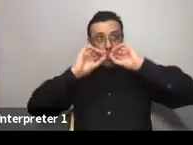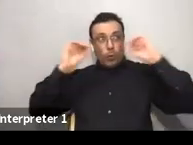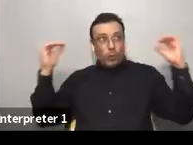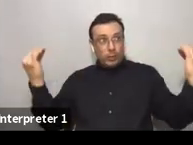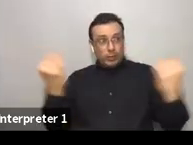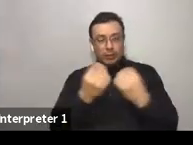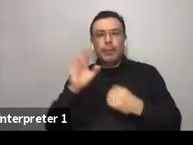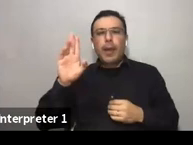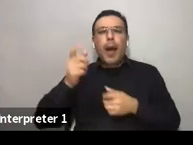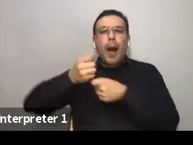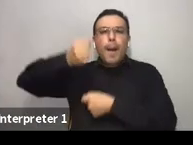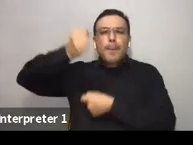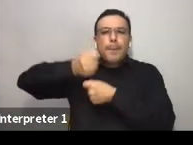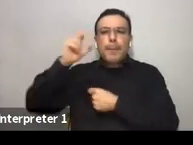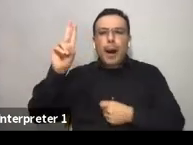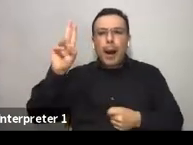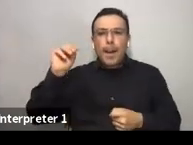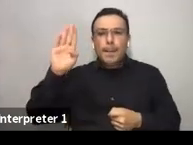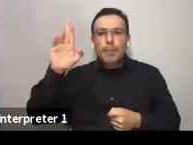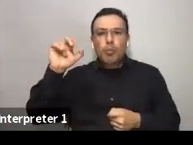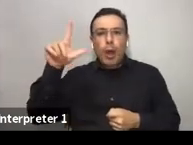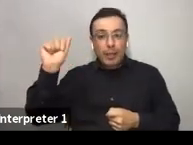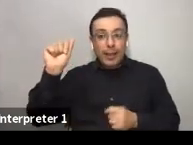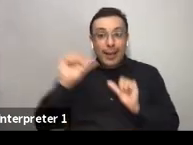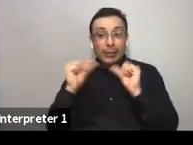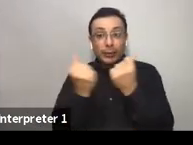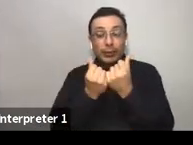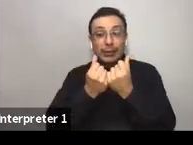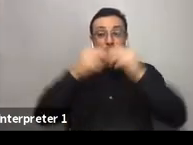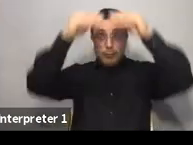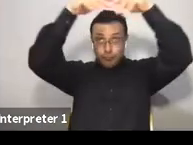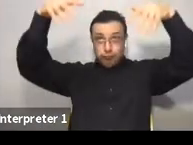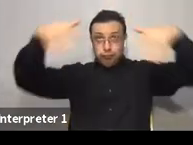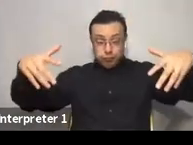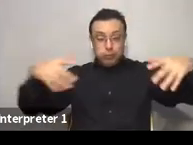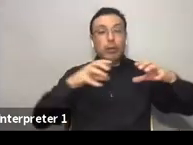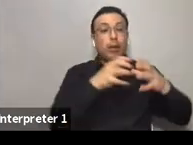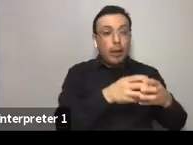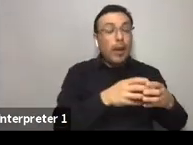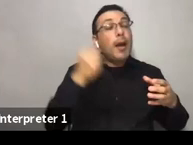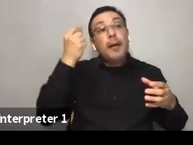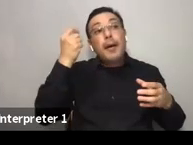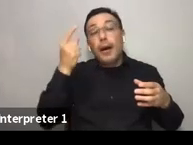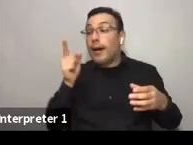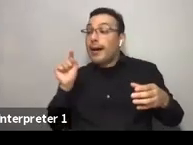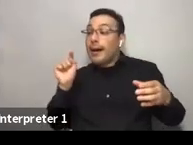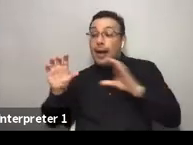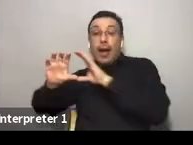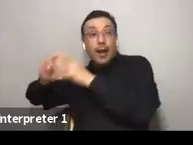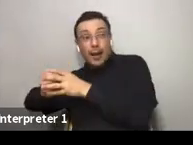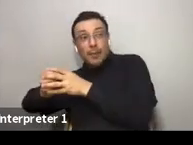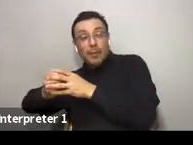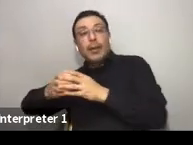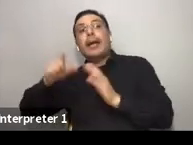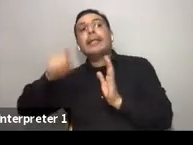another department in our program might, for internal audit, need access to those data,